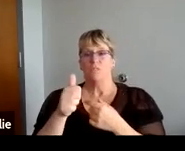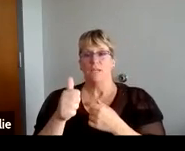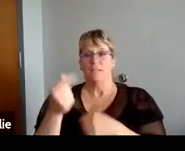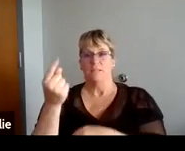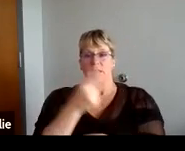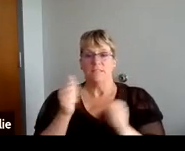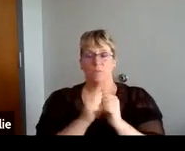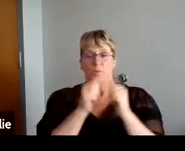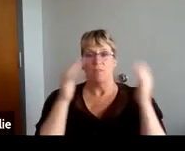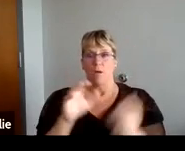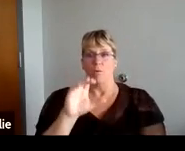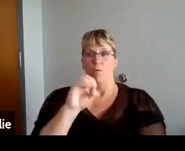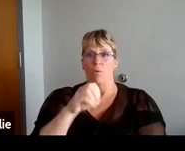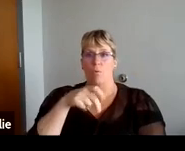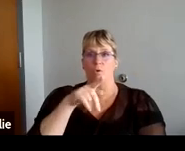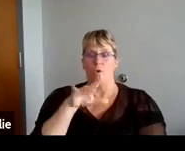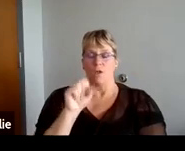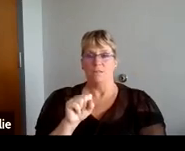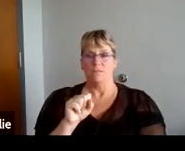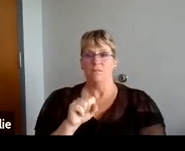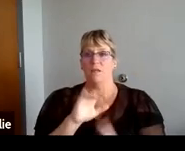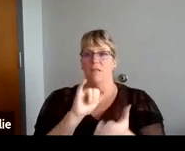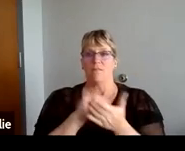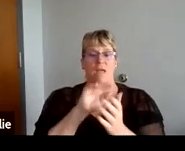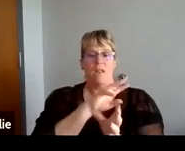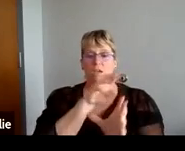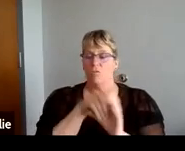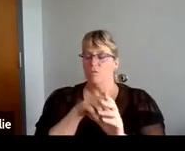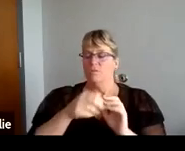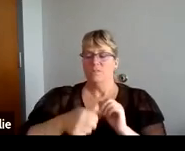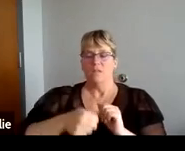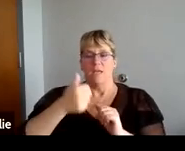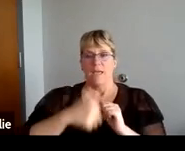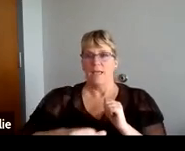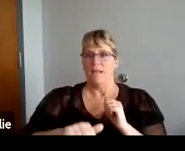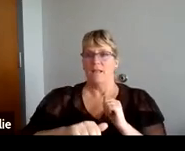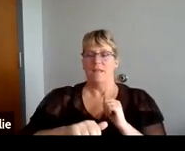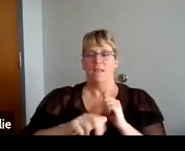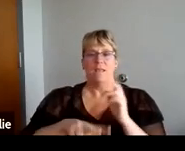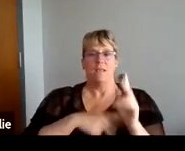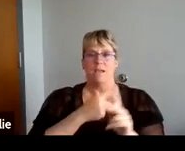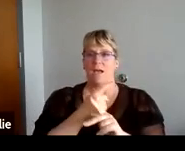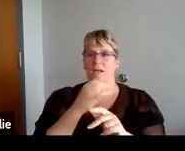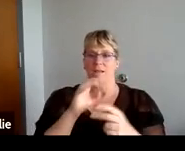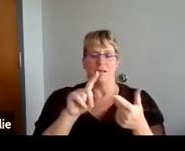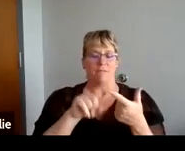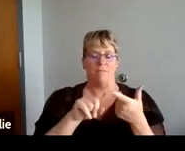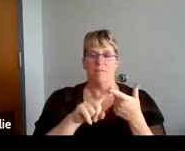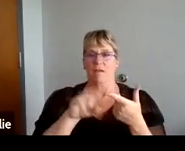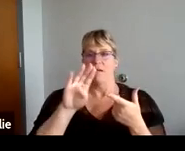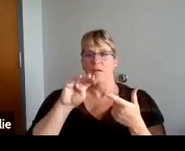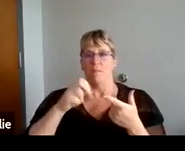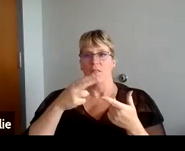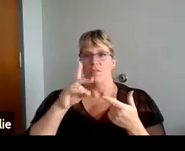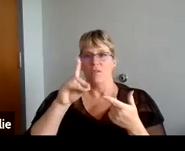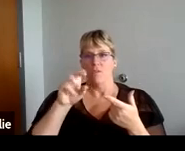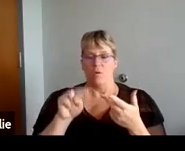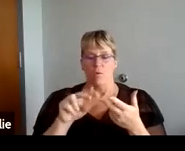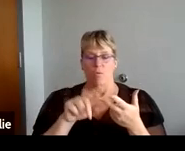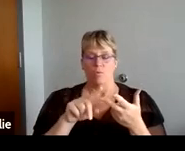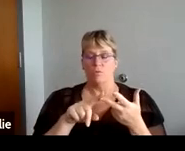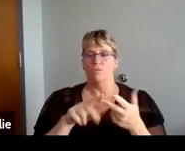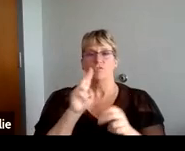opioids. That includes tramadol, that includes any kind of opioid, Suboxone, buprenorphine, methadone, to